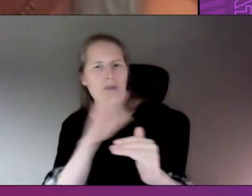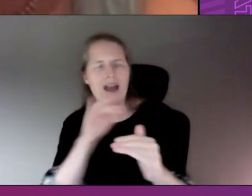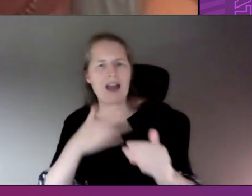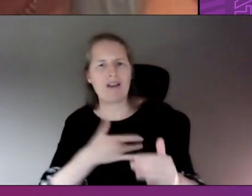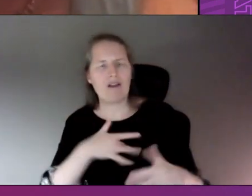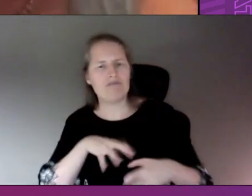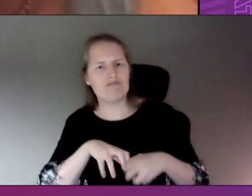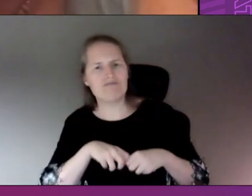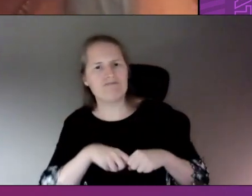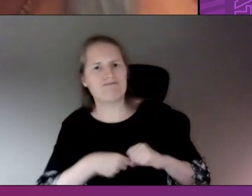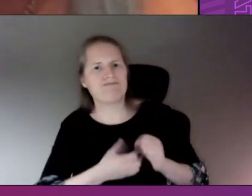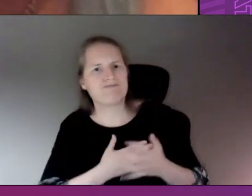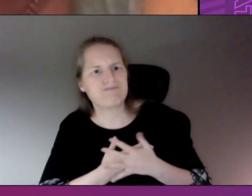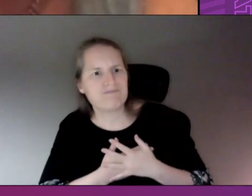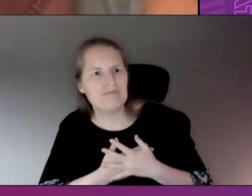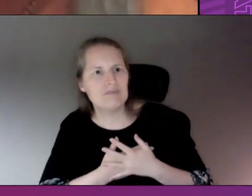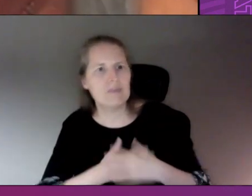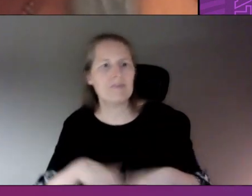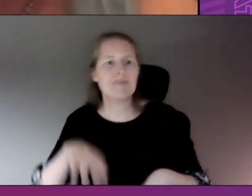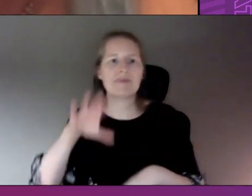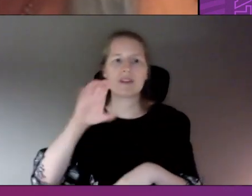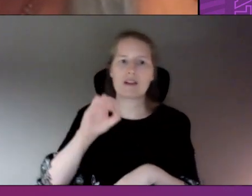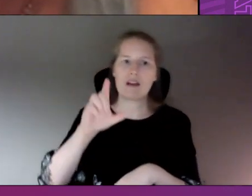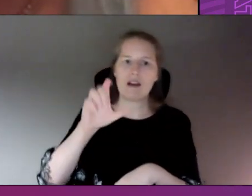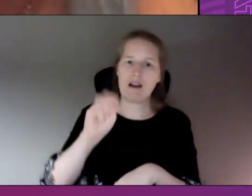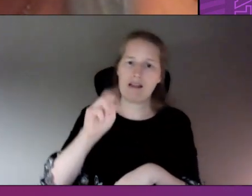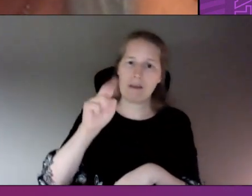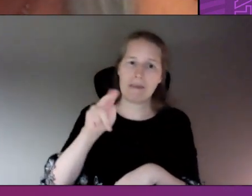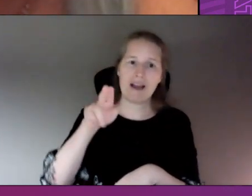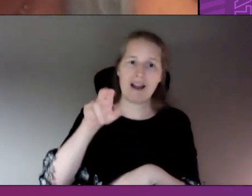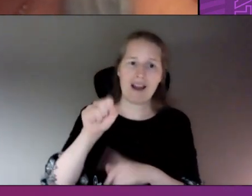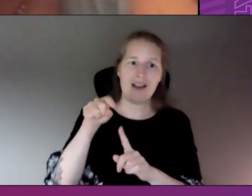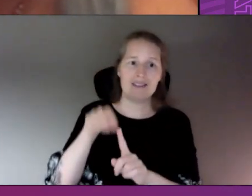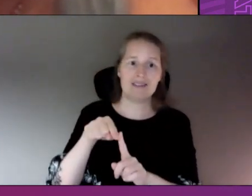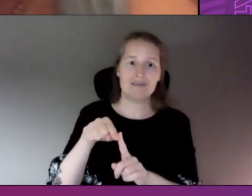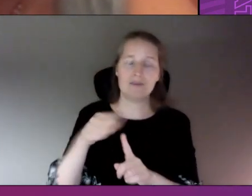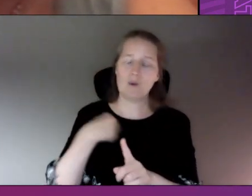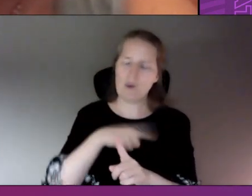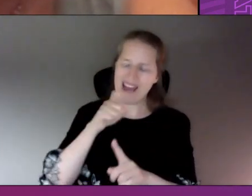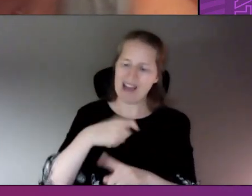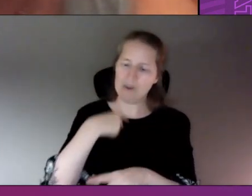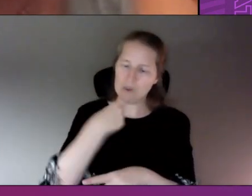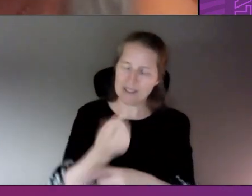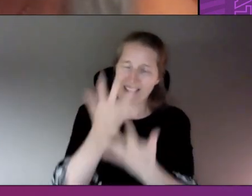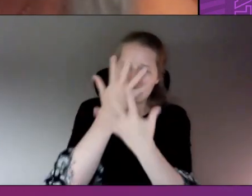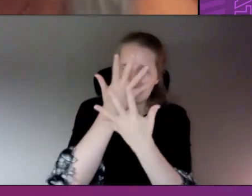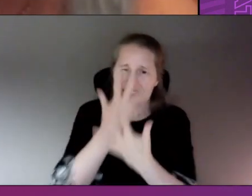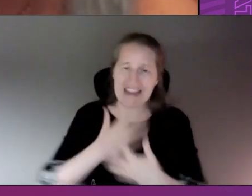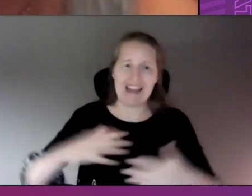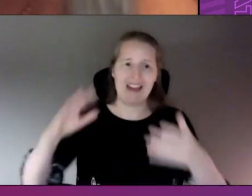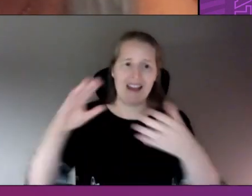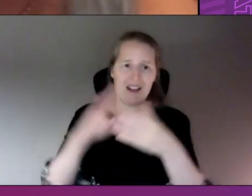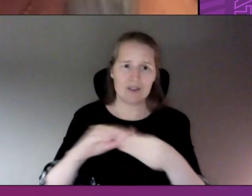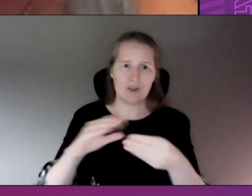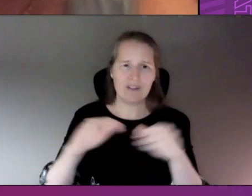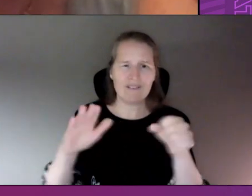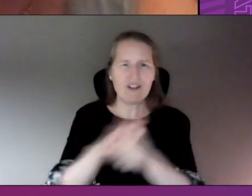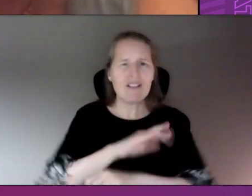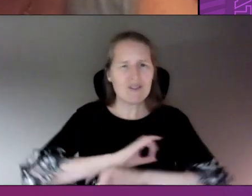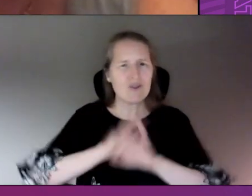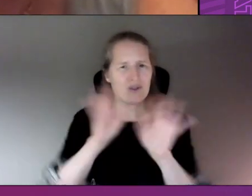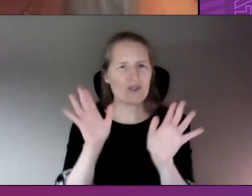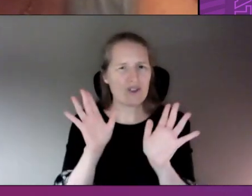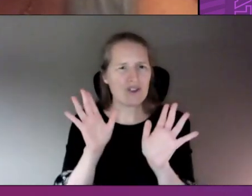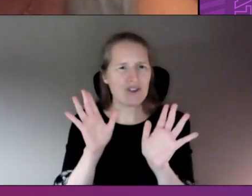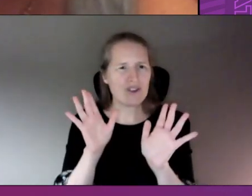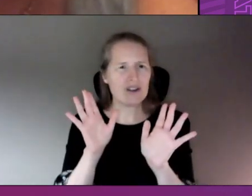In Columbinus, we were tasked with retelling a tragic story full of horror, but did not want